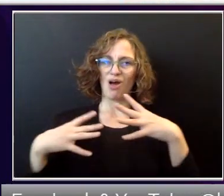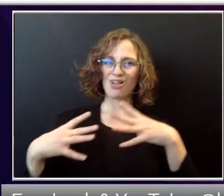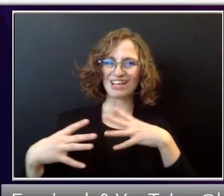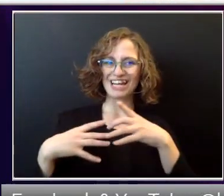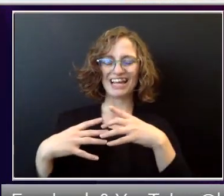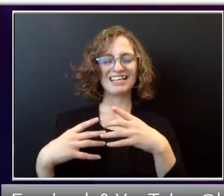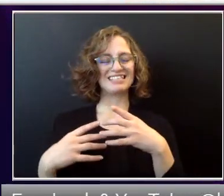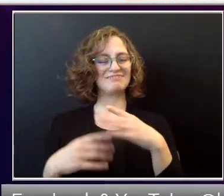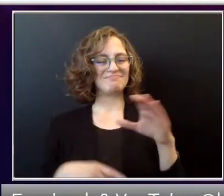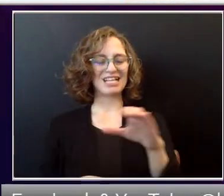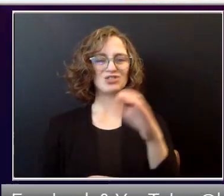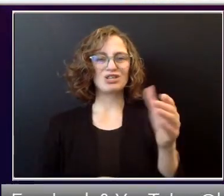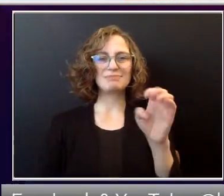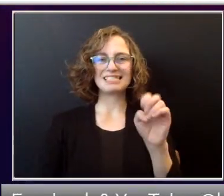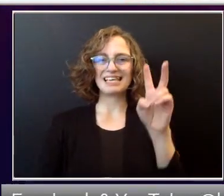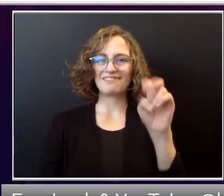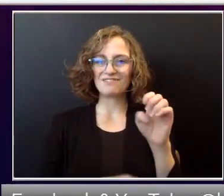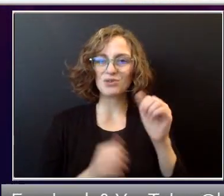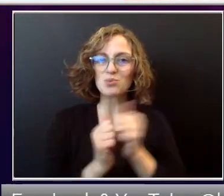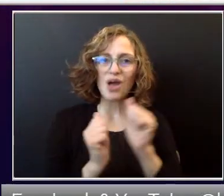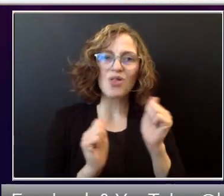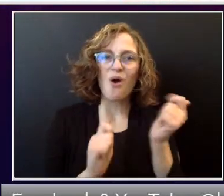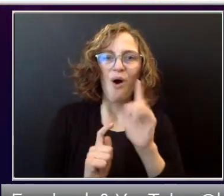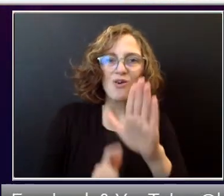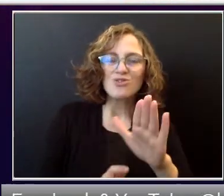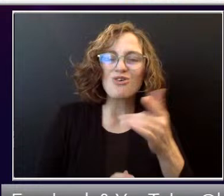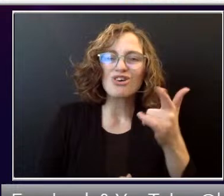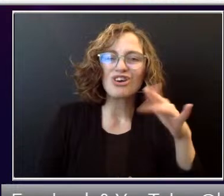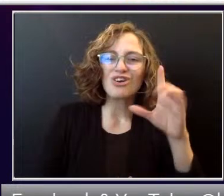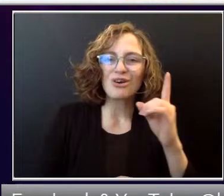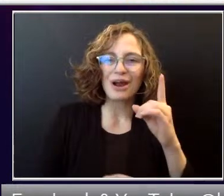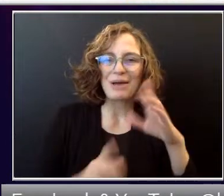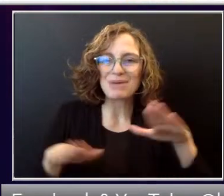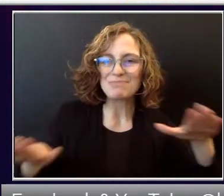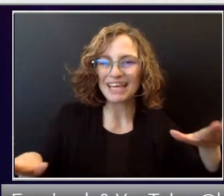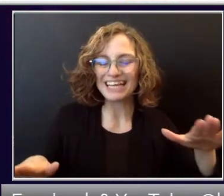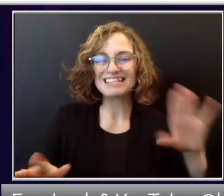Eve. You get the call. What's the first thing you did?